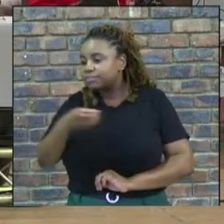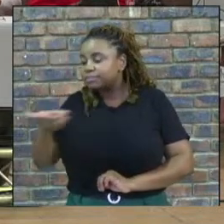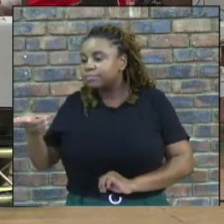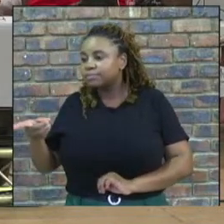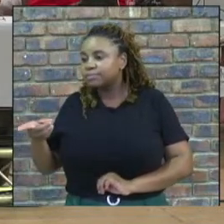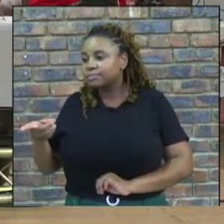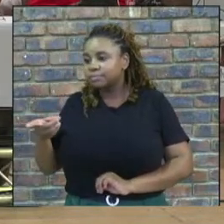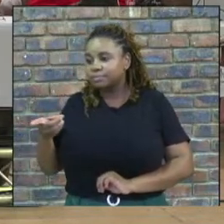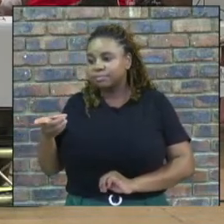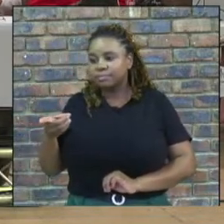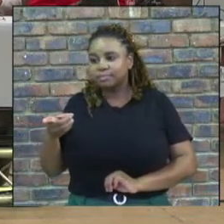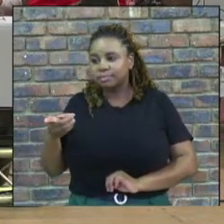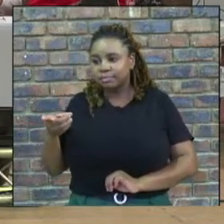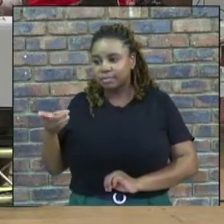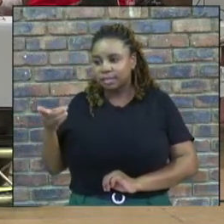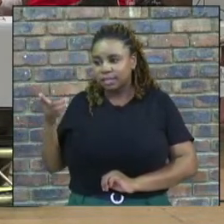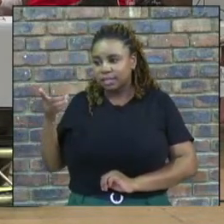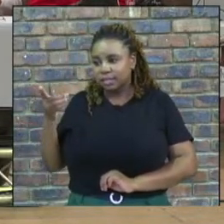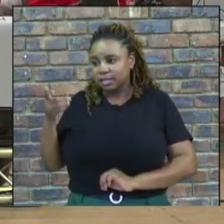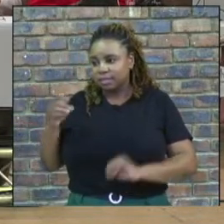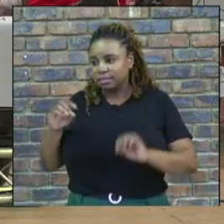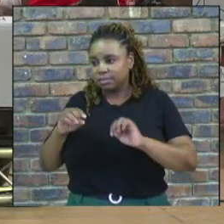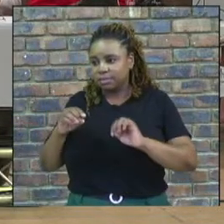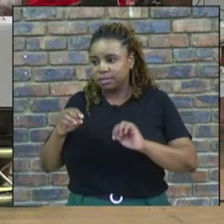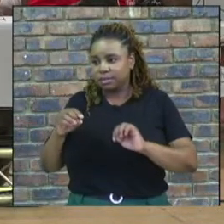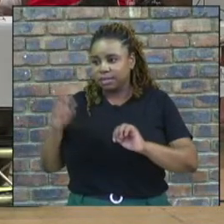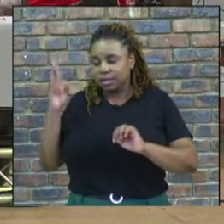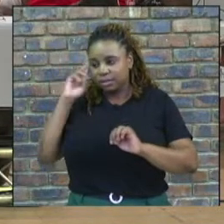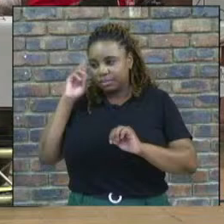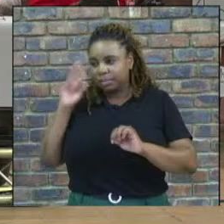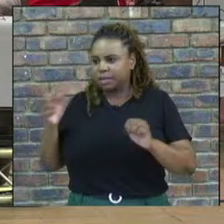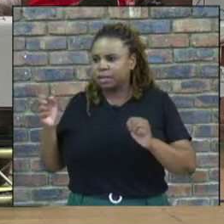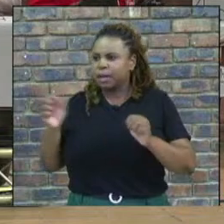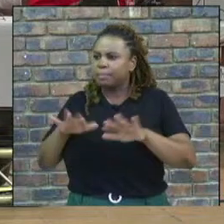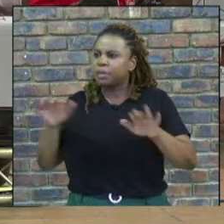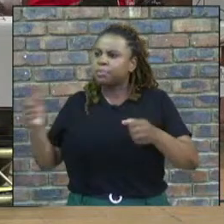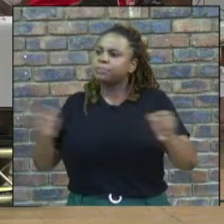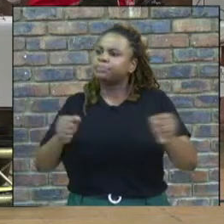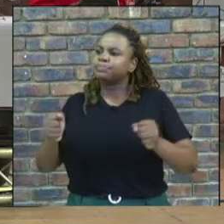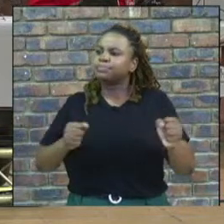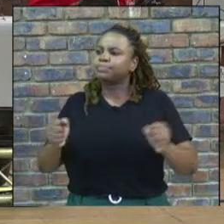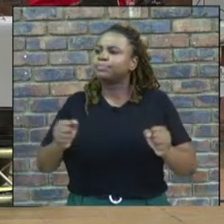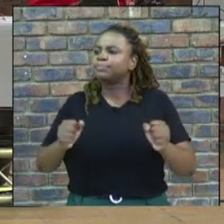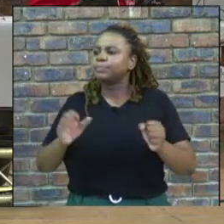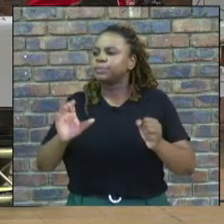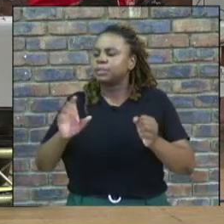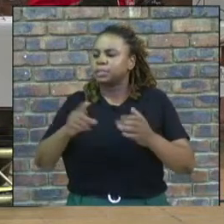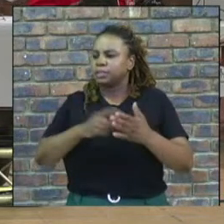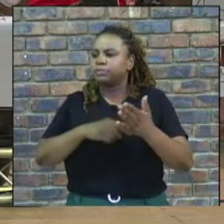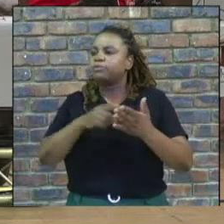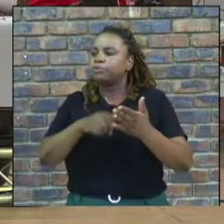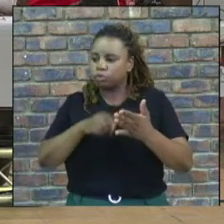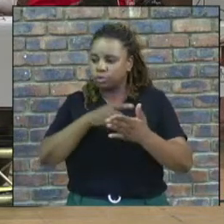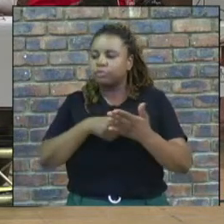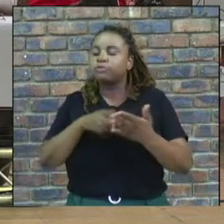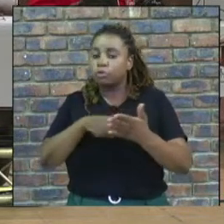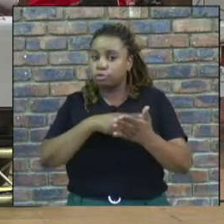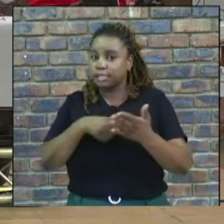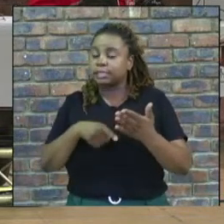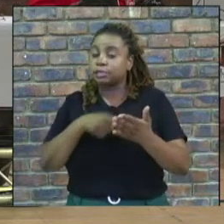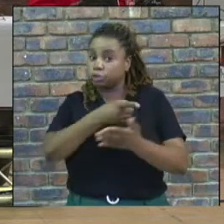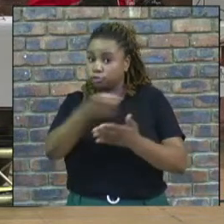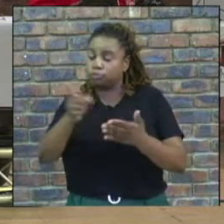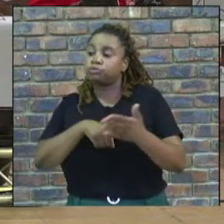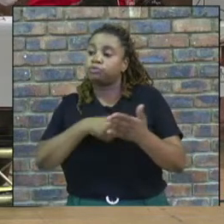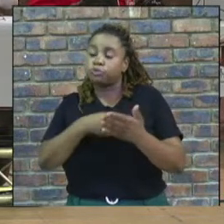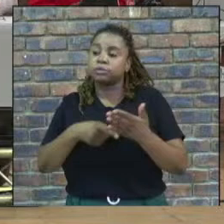bona mmo ba tsentse ke lona kere. So le ka se ba phaphatele matsoho le ba file moshomo. So a re tse matsoho mara ke tlo le